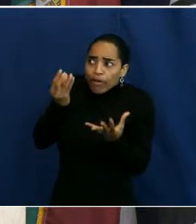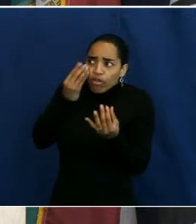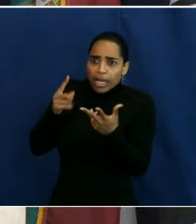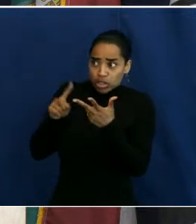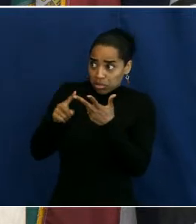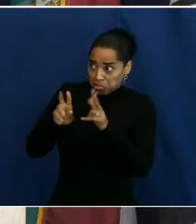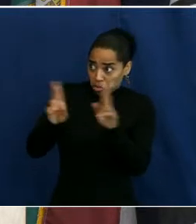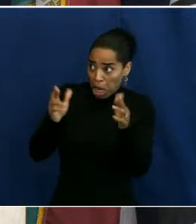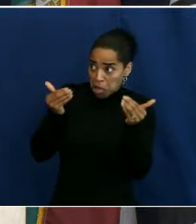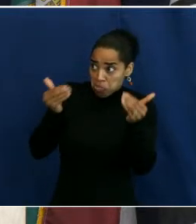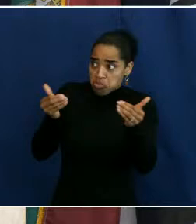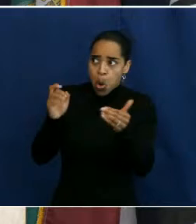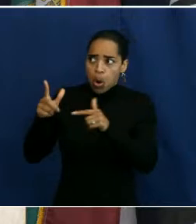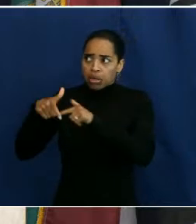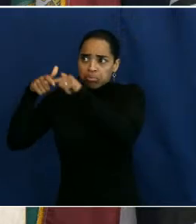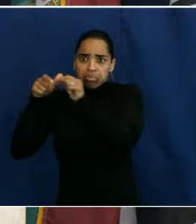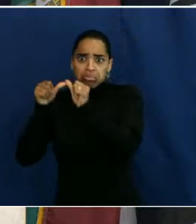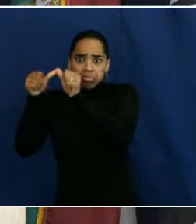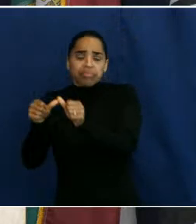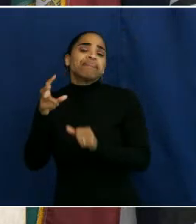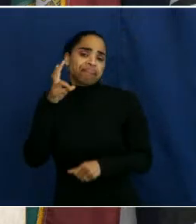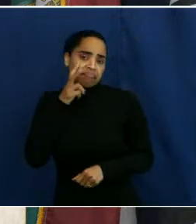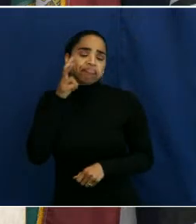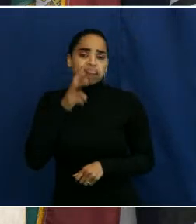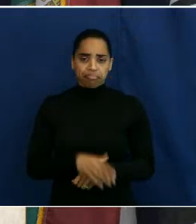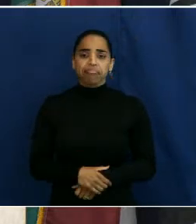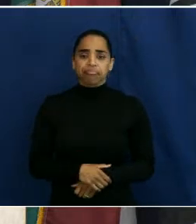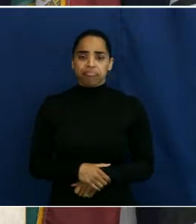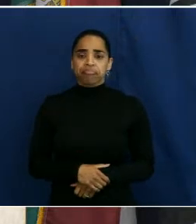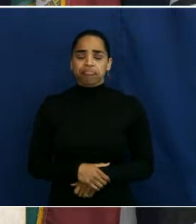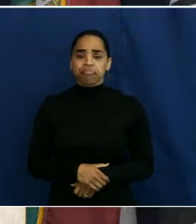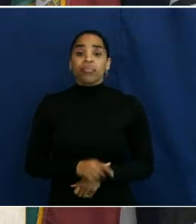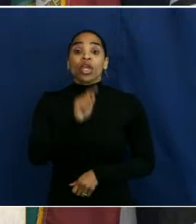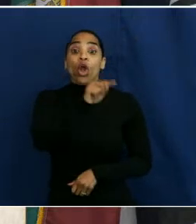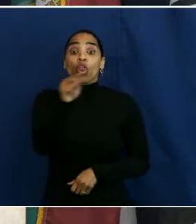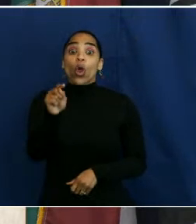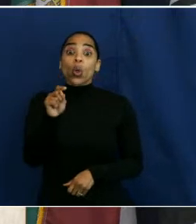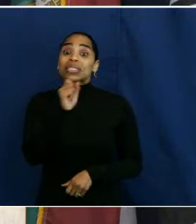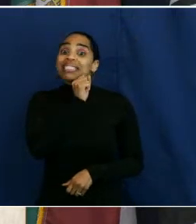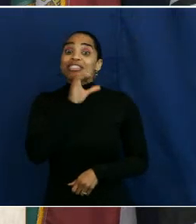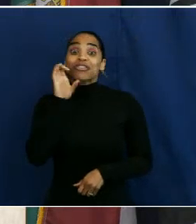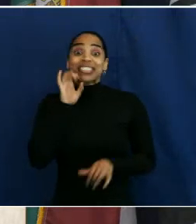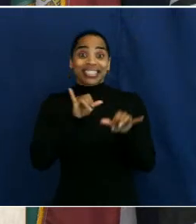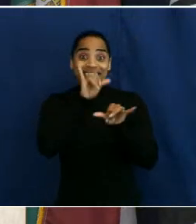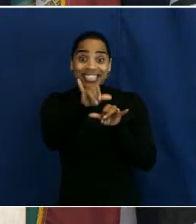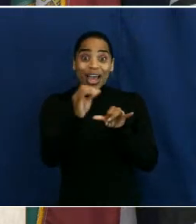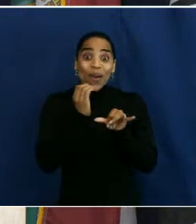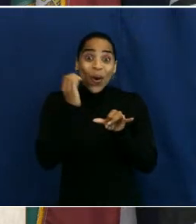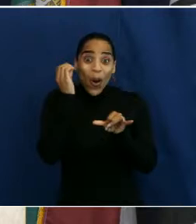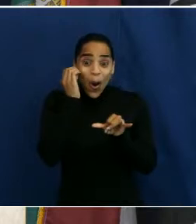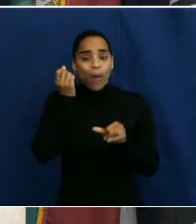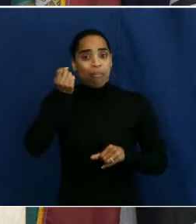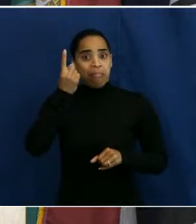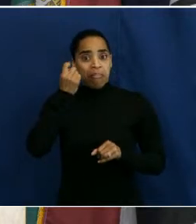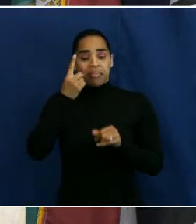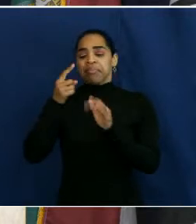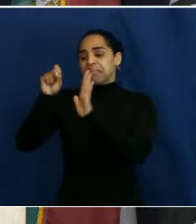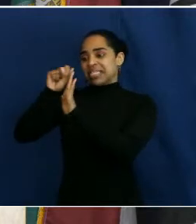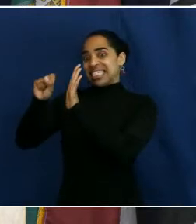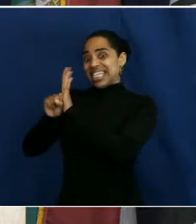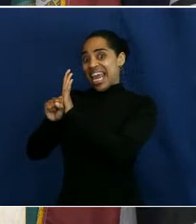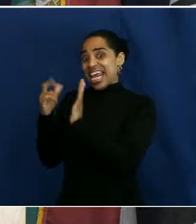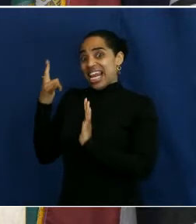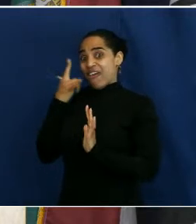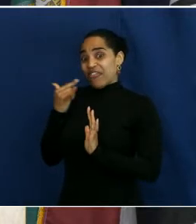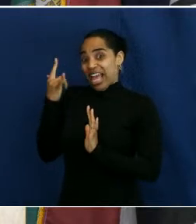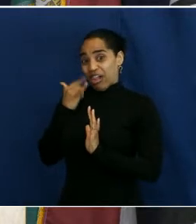J&J vaccine as we move forward. As it relates to homebound seniors, I did want to share with you the state of California